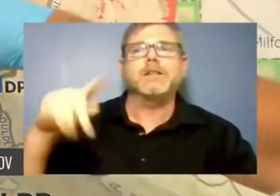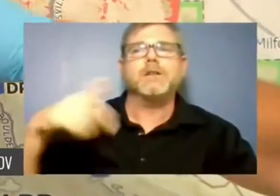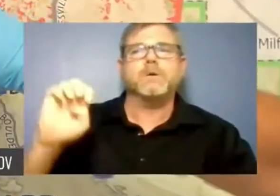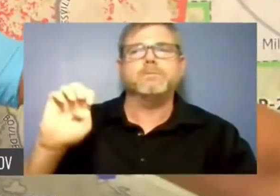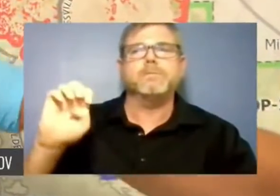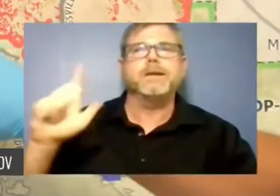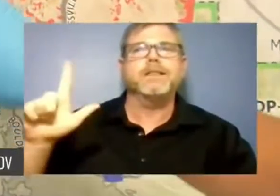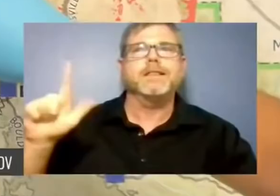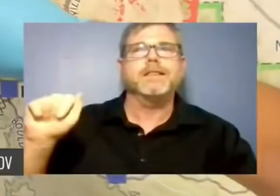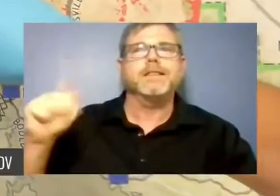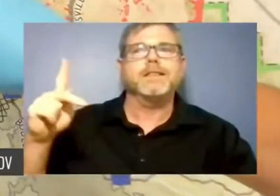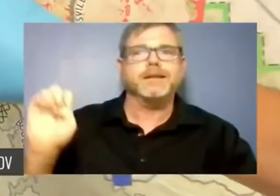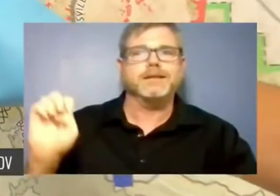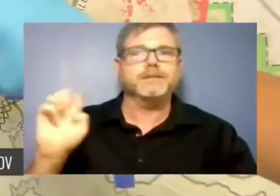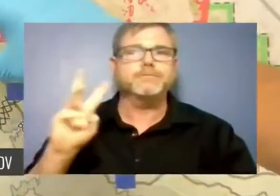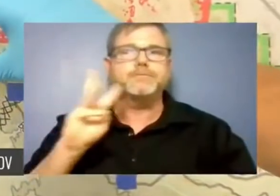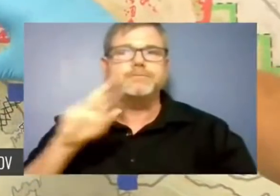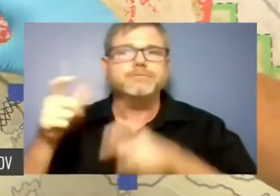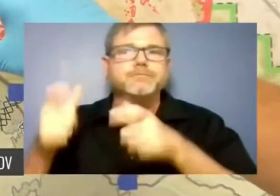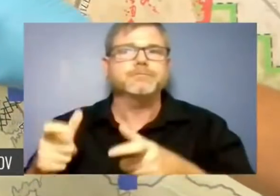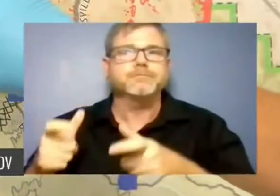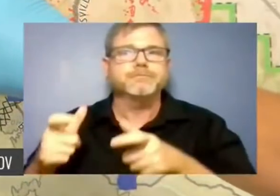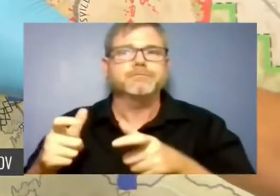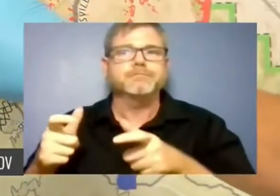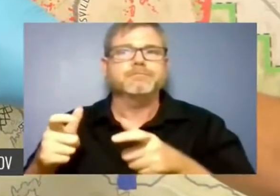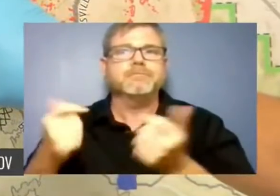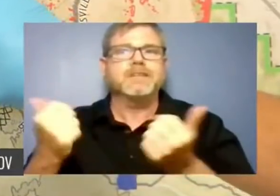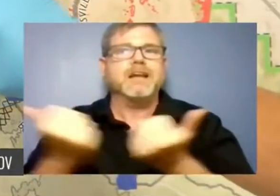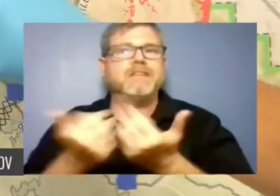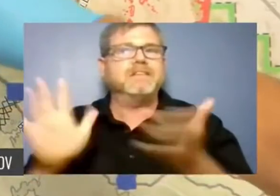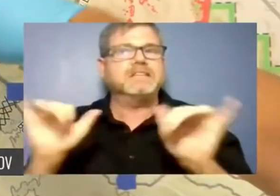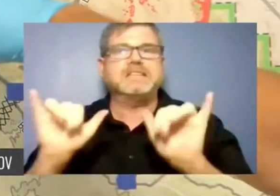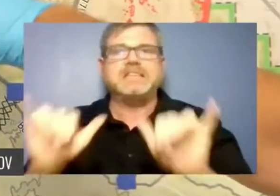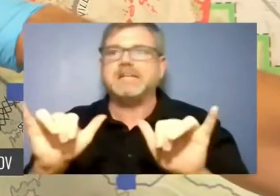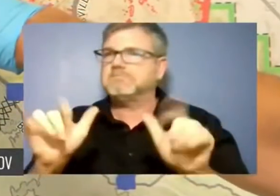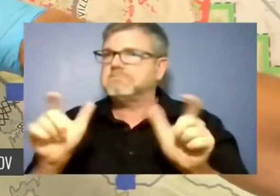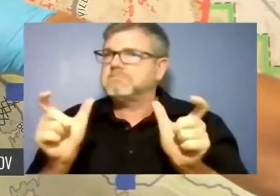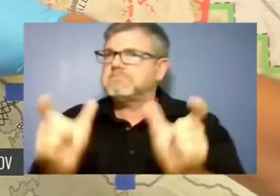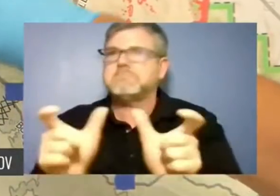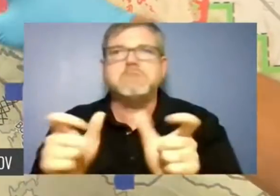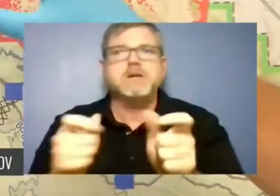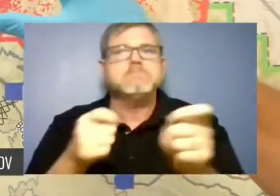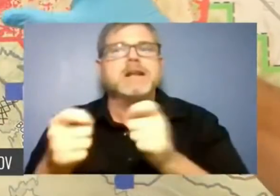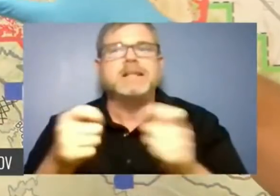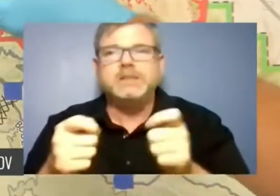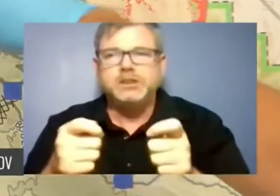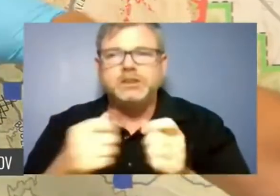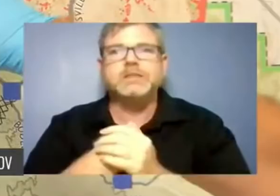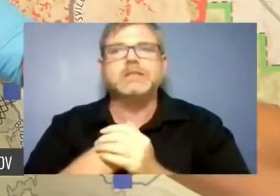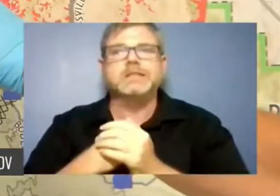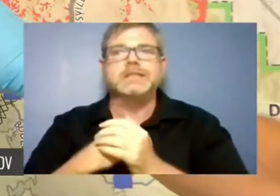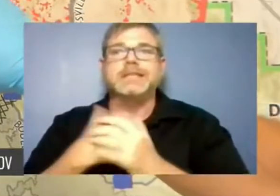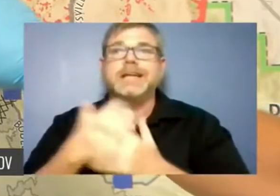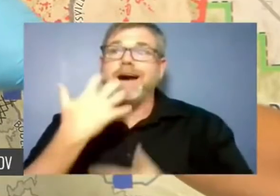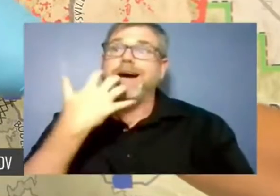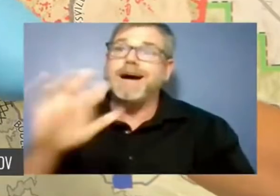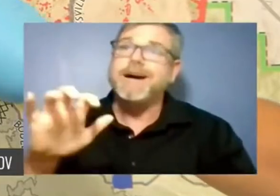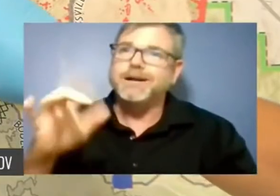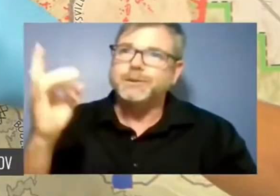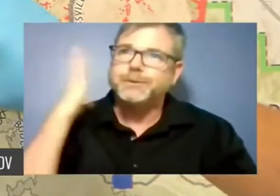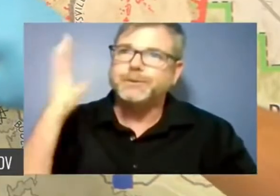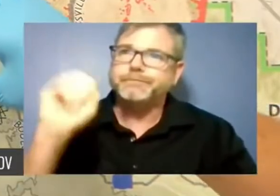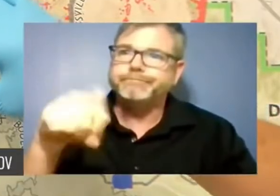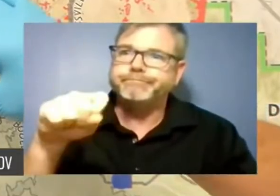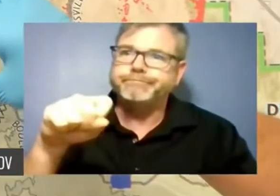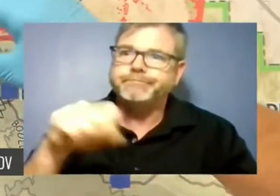really manageable today. Again, still interior heat, still fire along the edges. Crews continue to patrol, crews continue